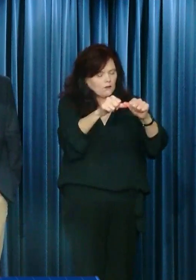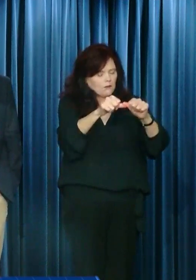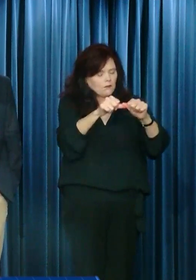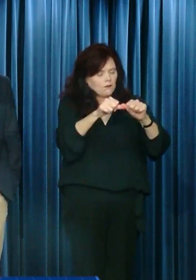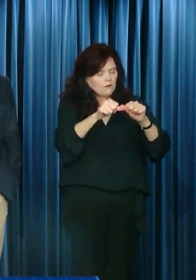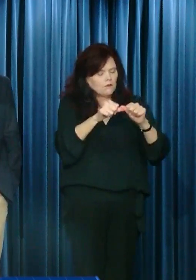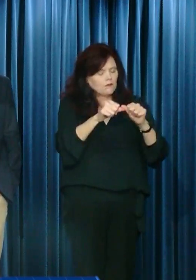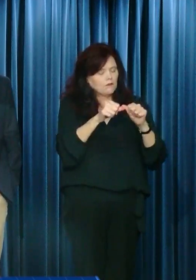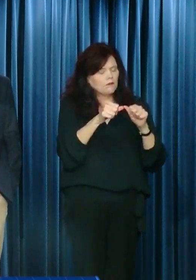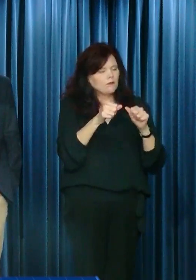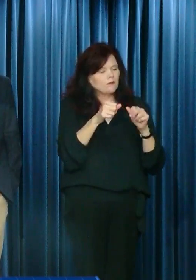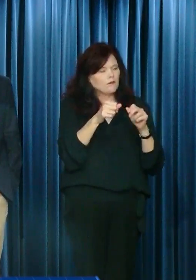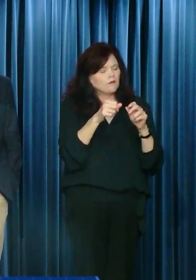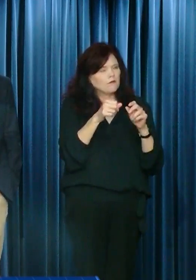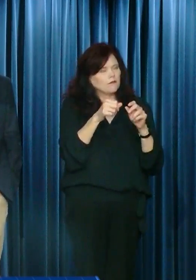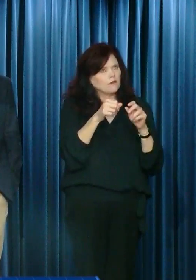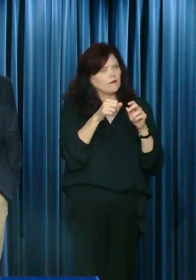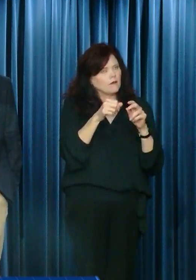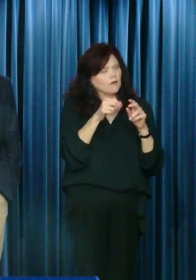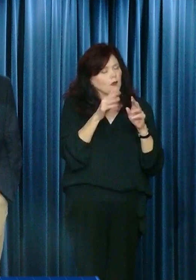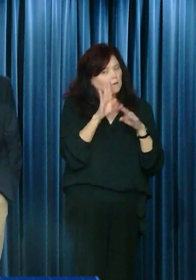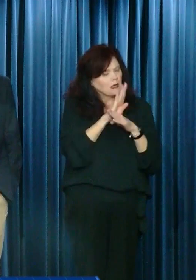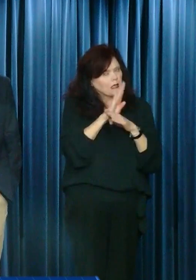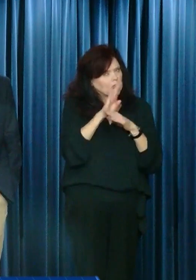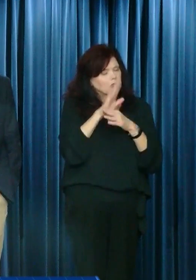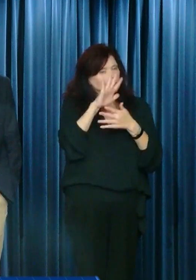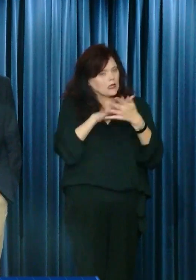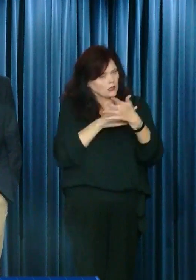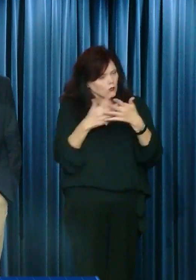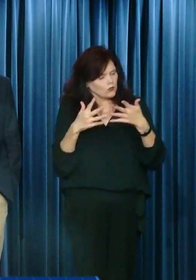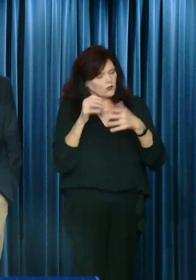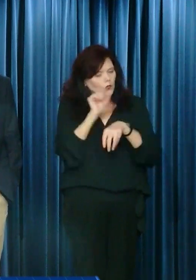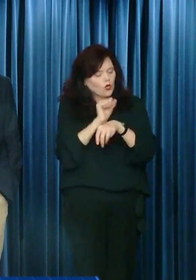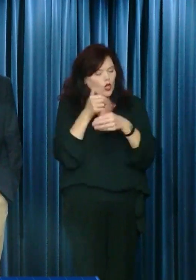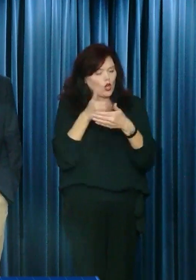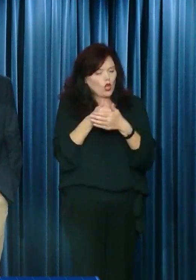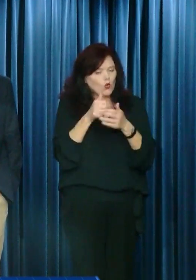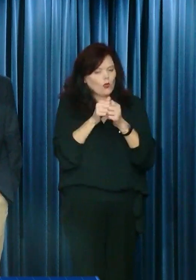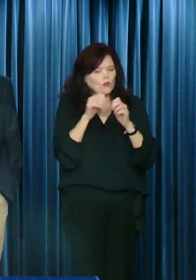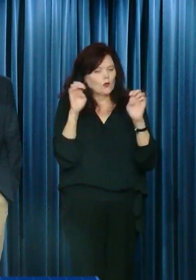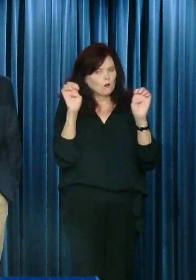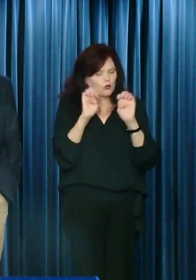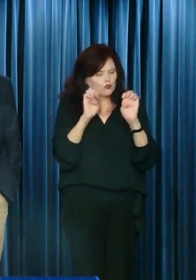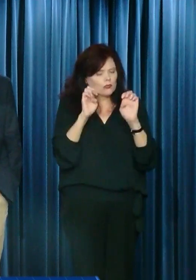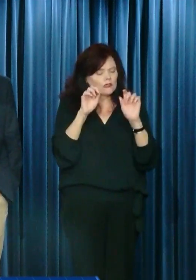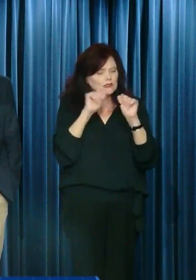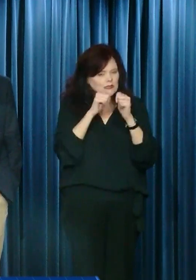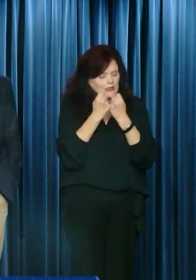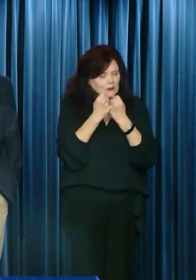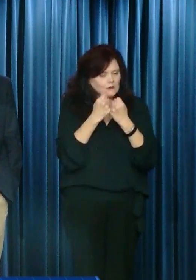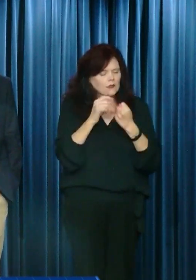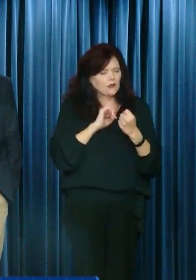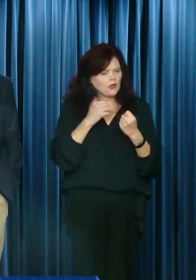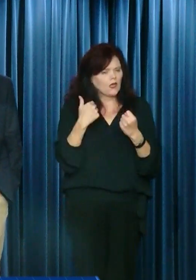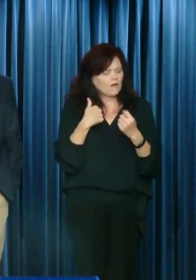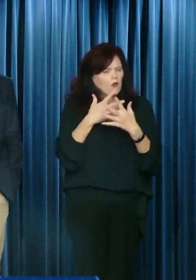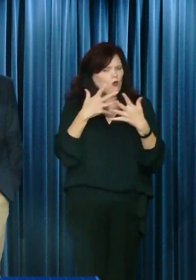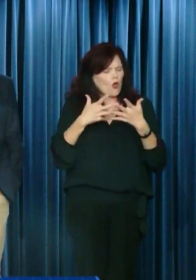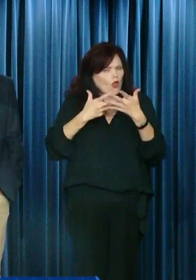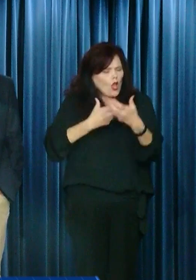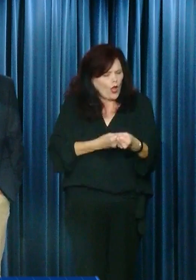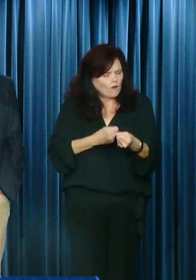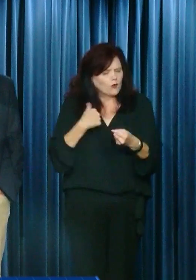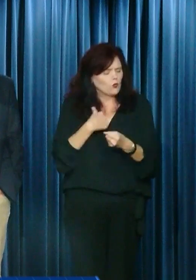a pretty significantly busy schedule, working very closely with our emergency management team. And I have the utmost